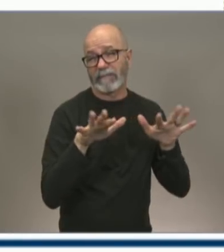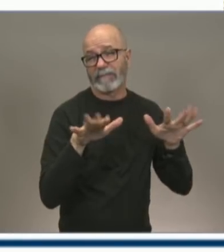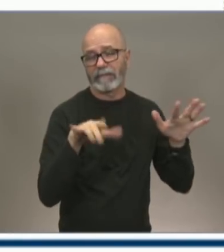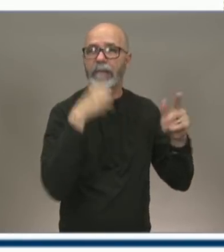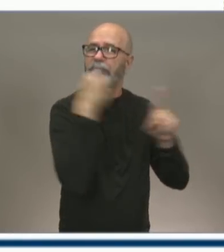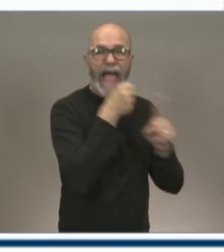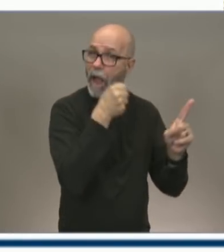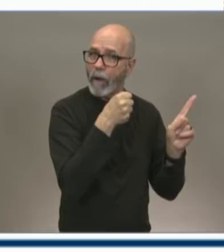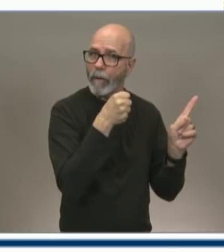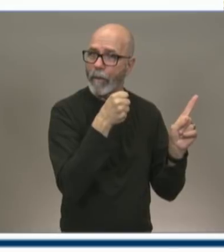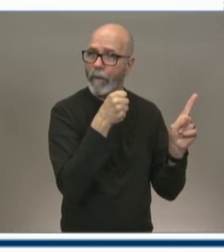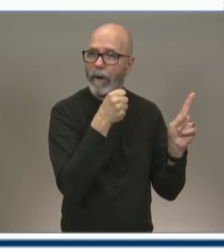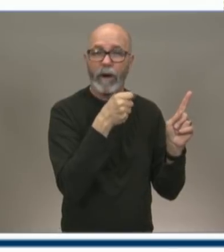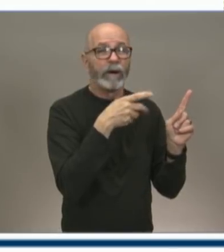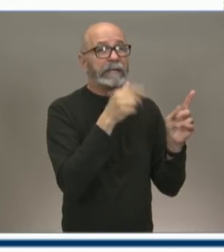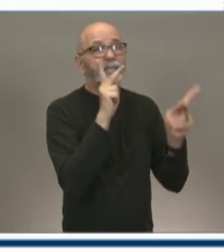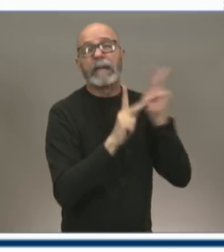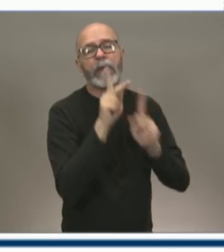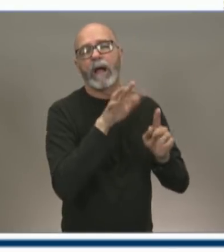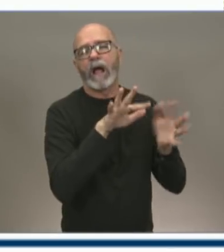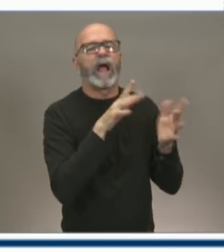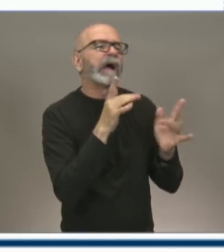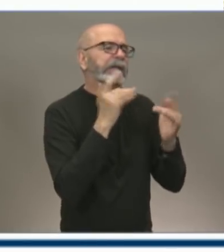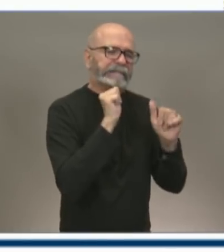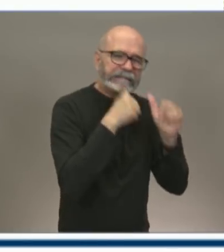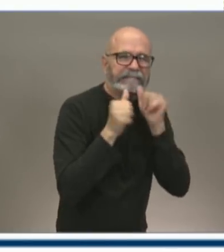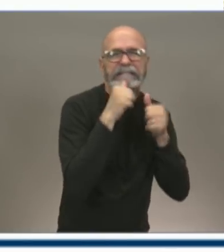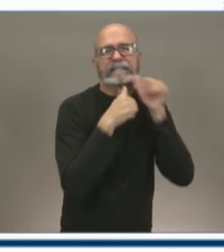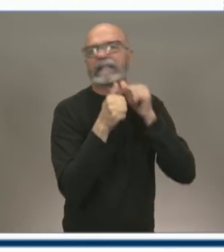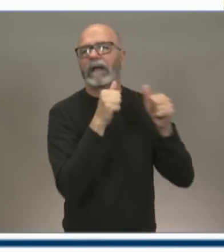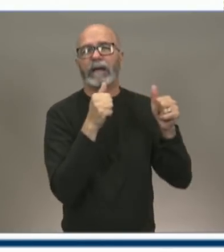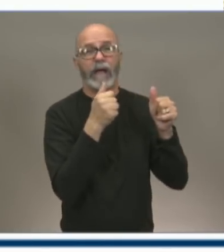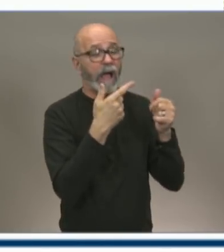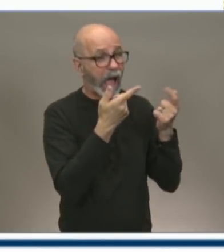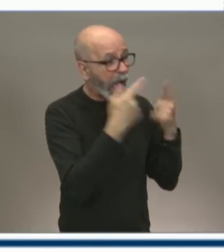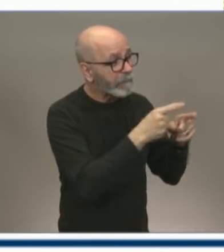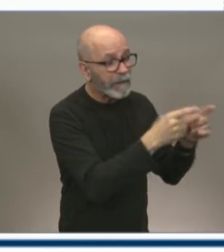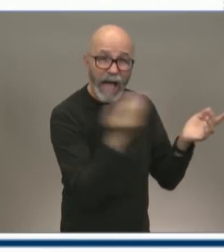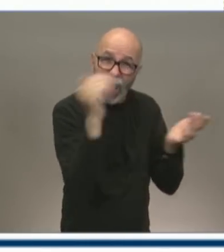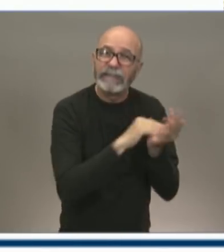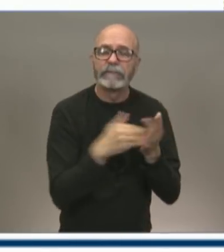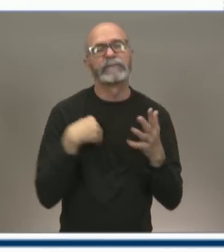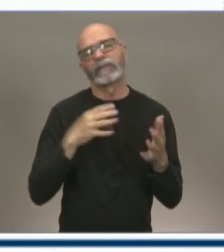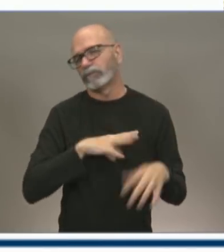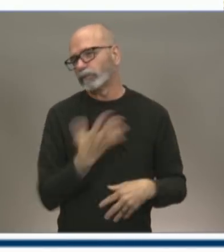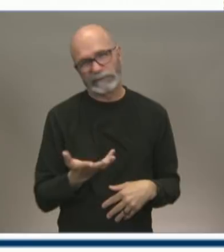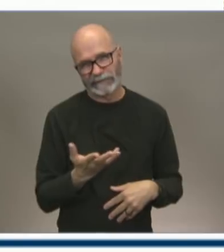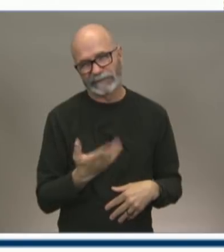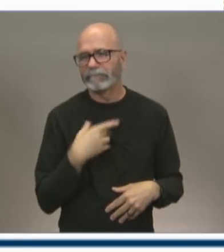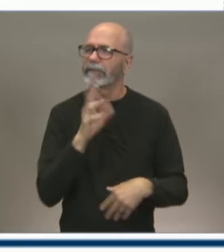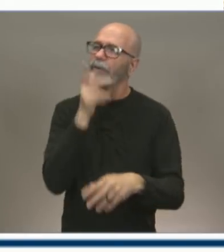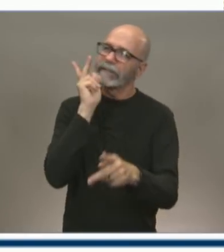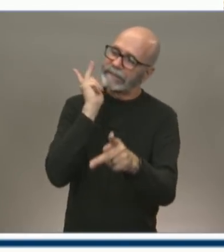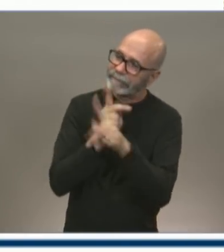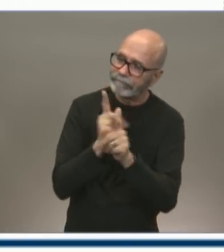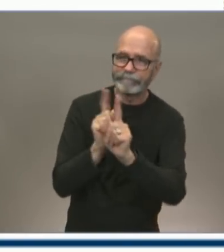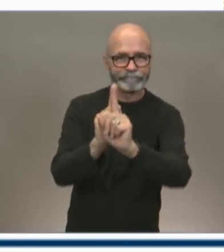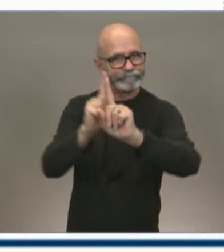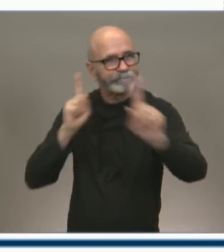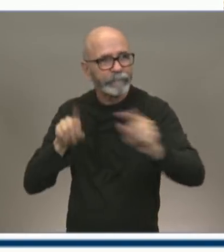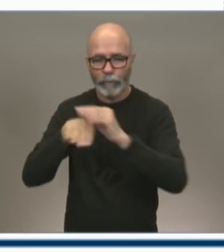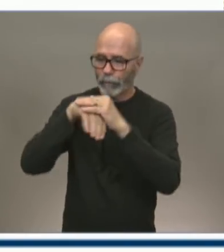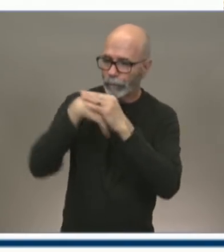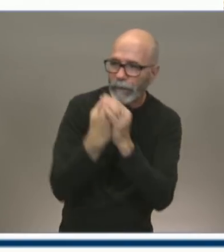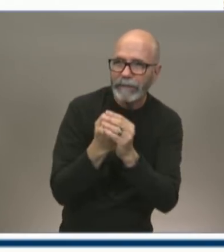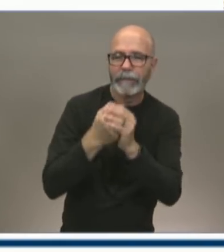caused so much pain. We don't want that to happen again, so we need to continue to follow the protocols, but we also have to learn from